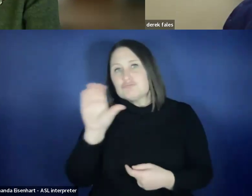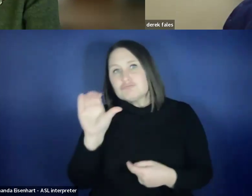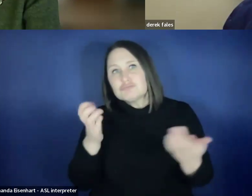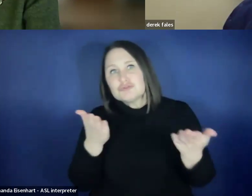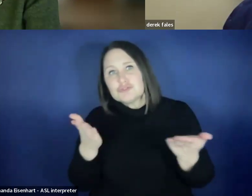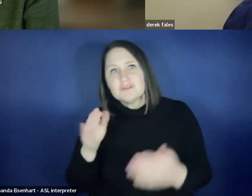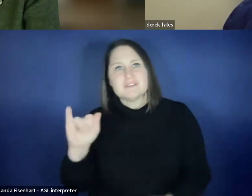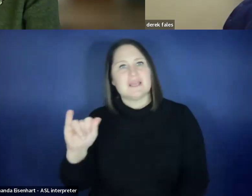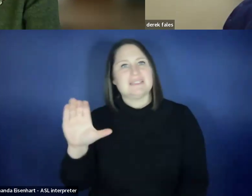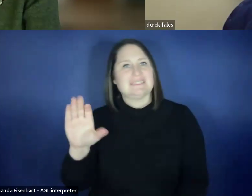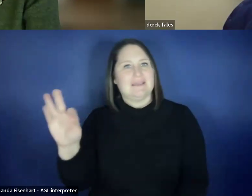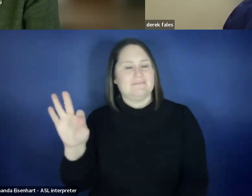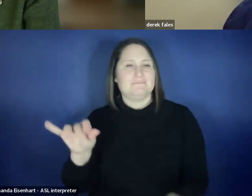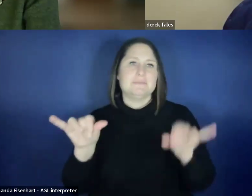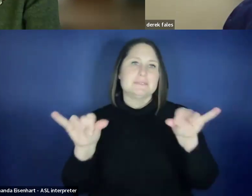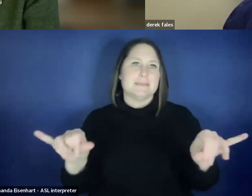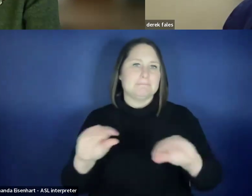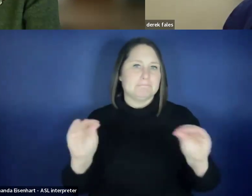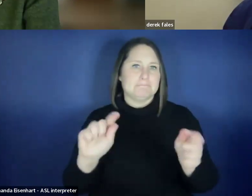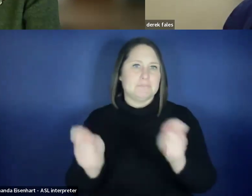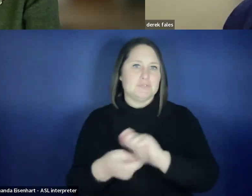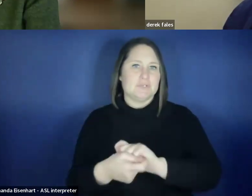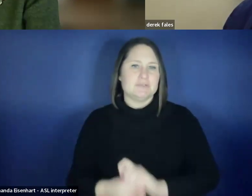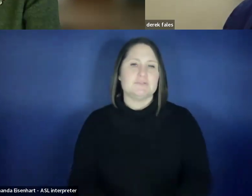in an ICF. And so that's not going to change.